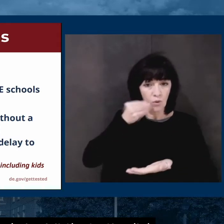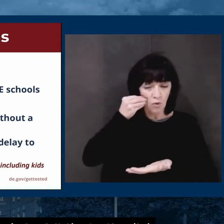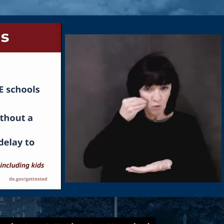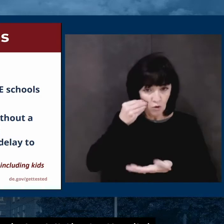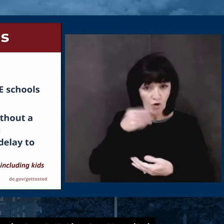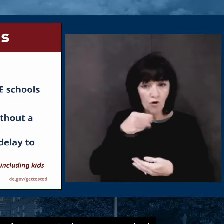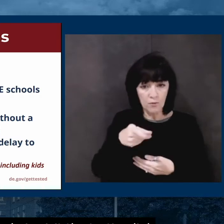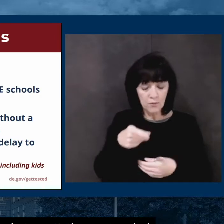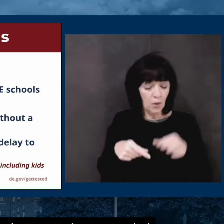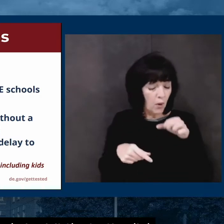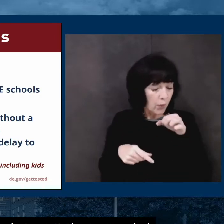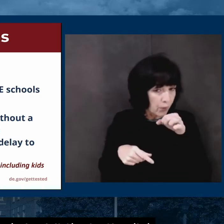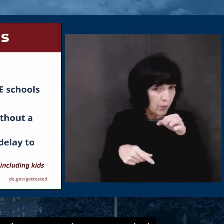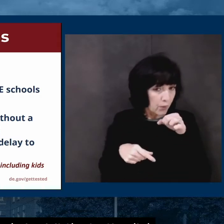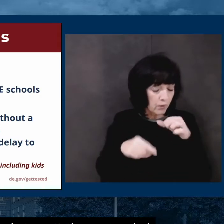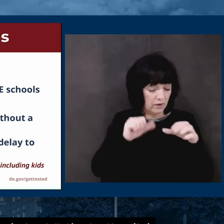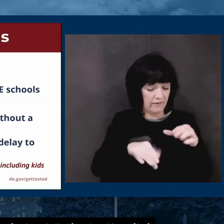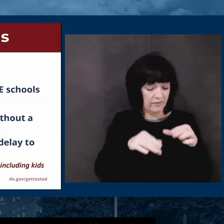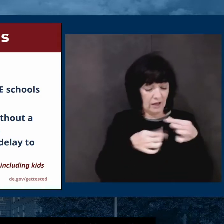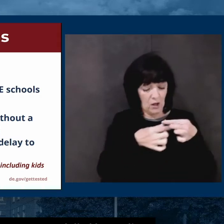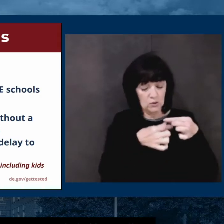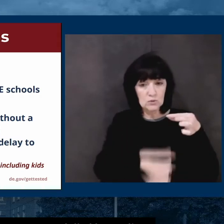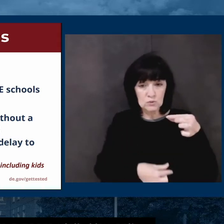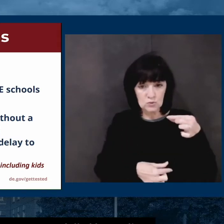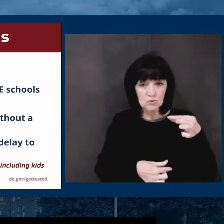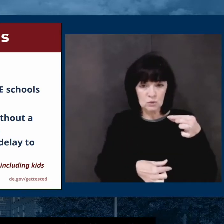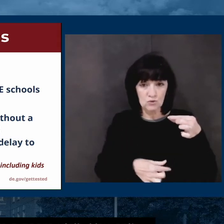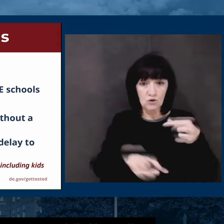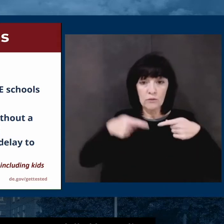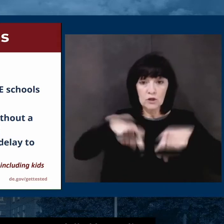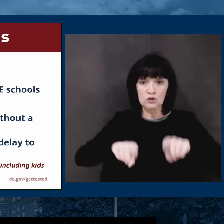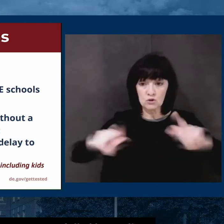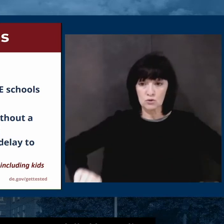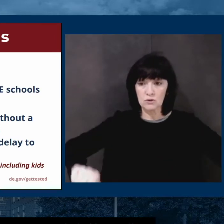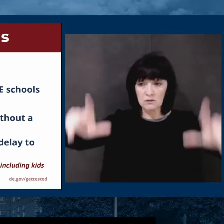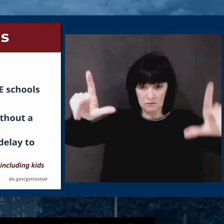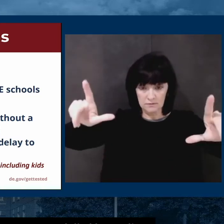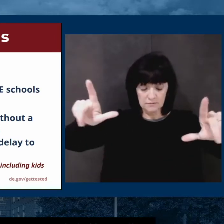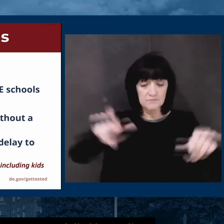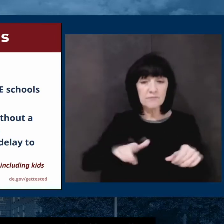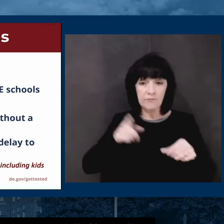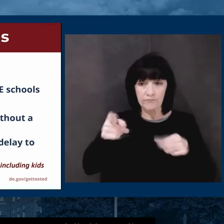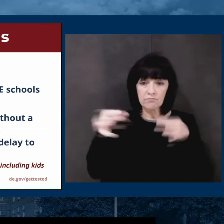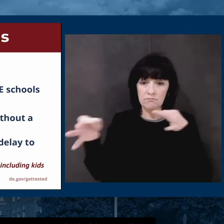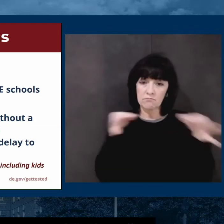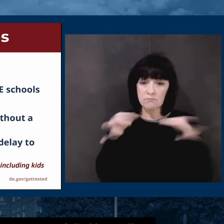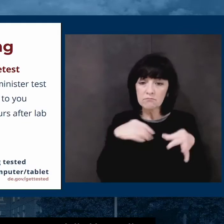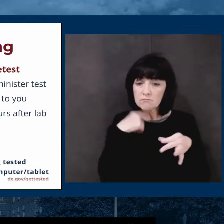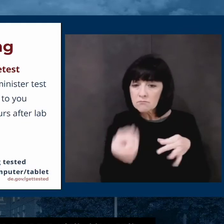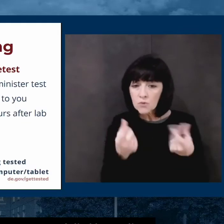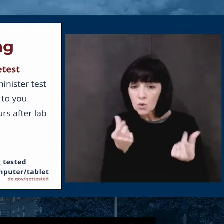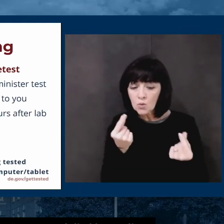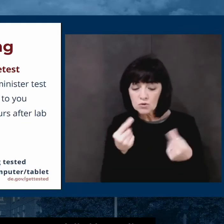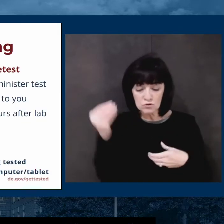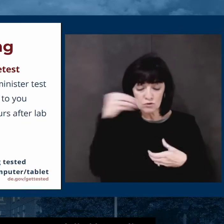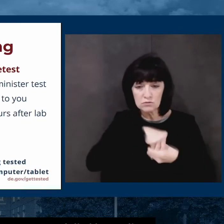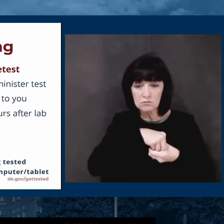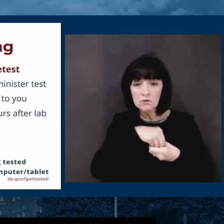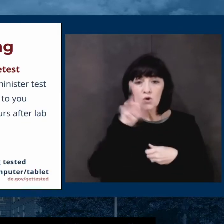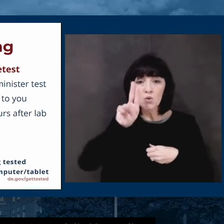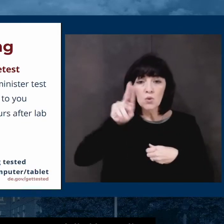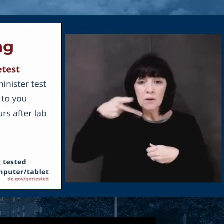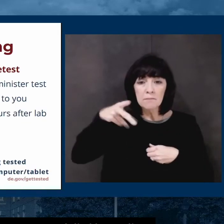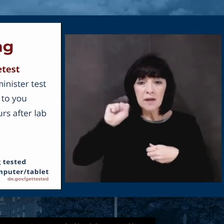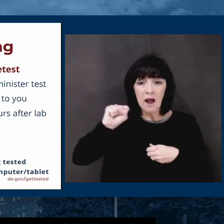into a tube over a Zoom chat just like this. The tube is placed into a UPS drop box, and you'll have results in just a few days. There is a